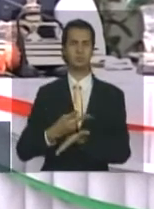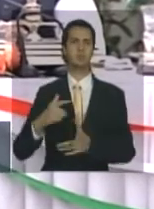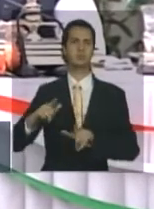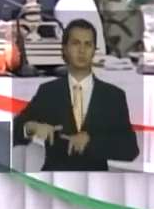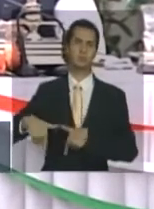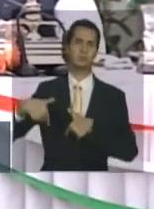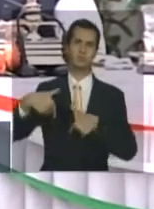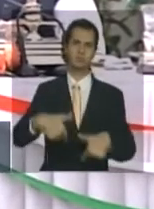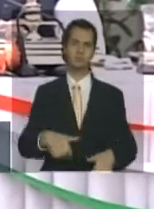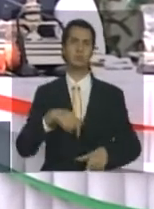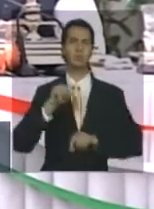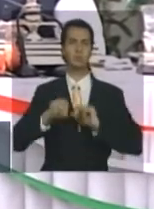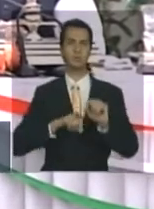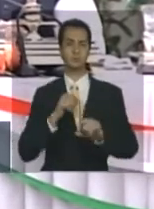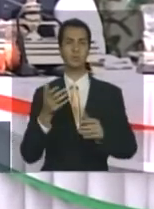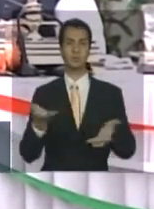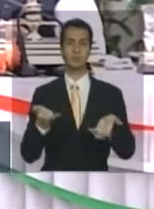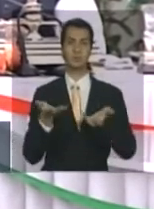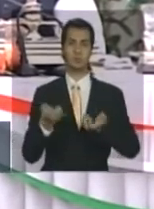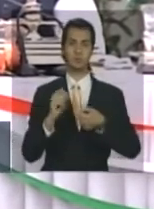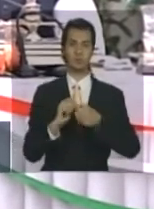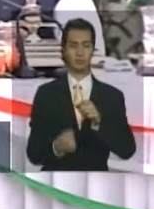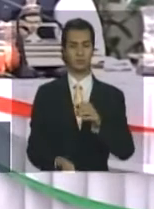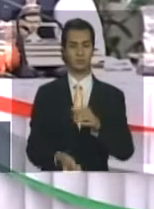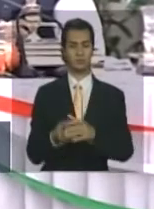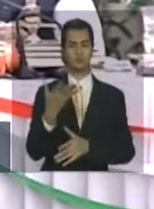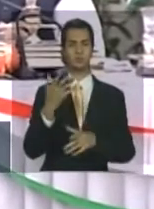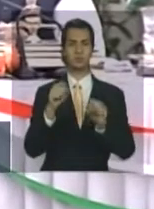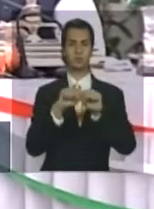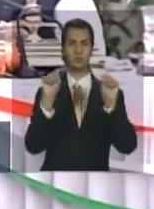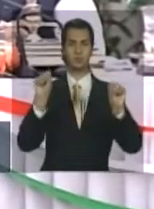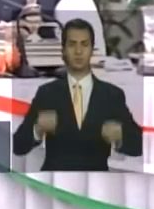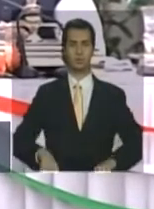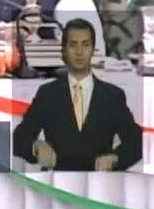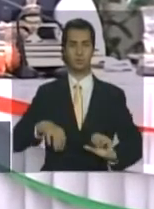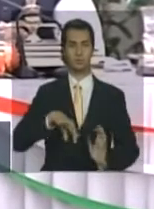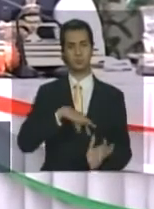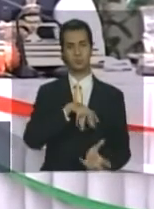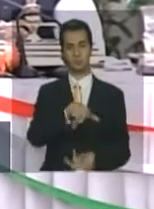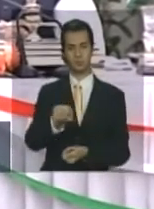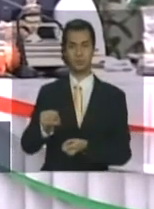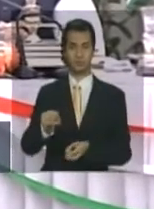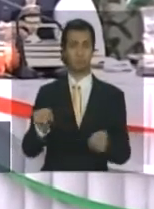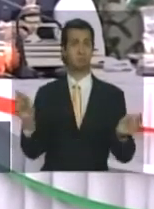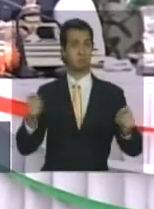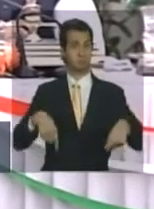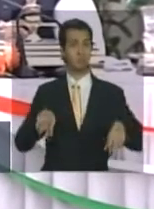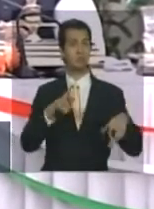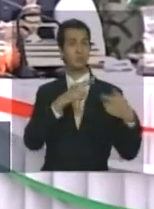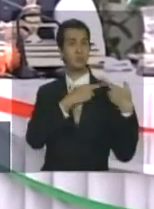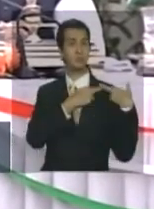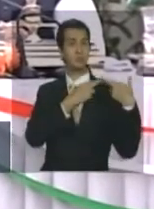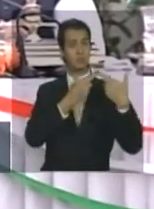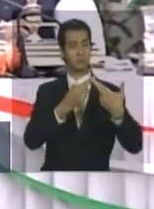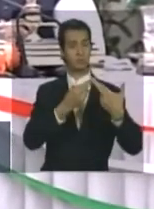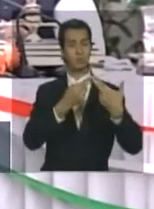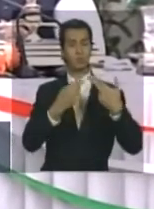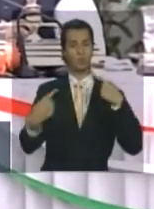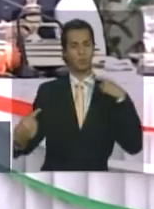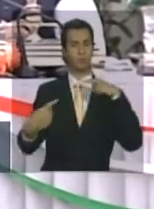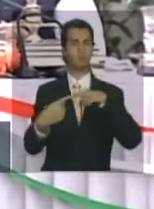para a construção de sistema institucional internacional mais representativo da atual realidade